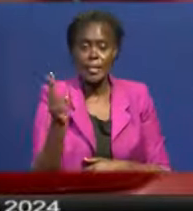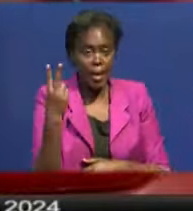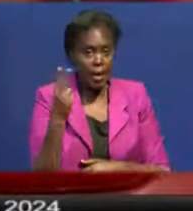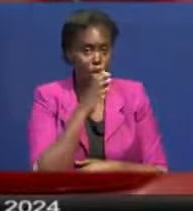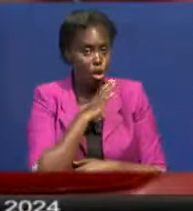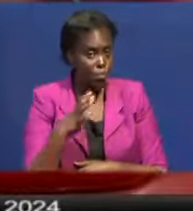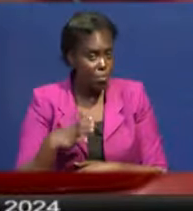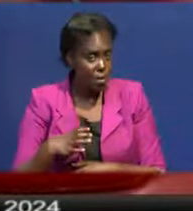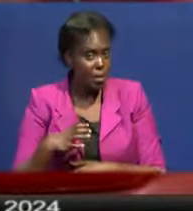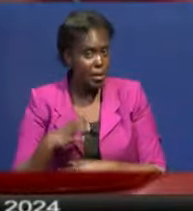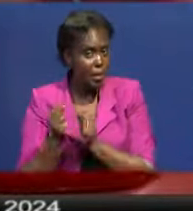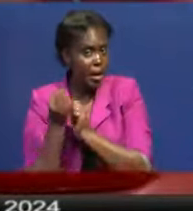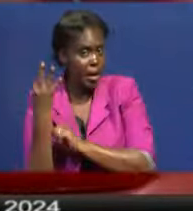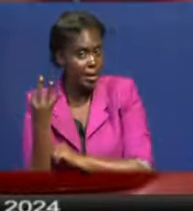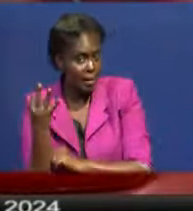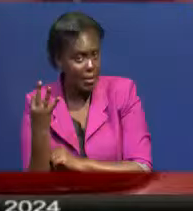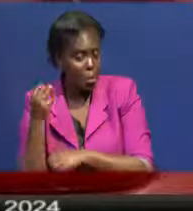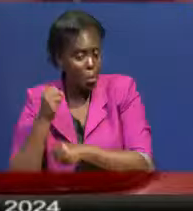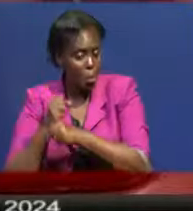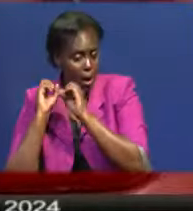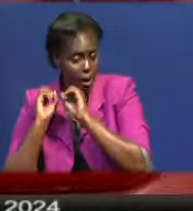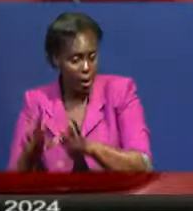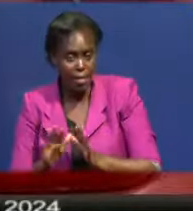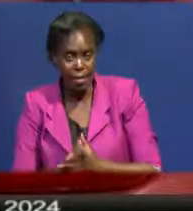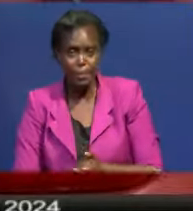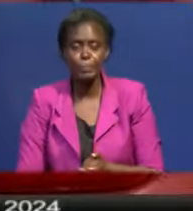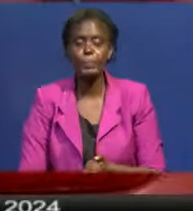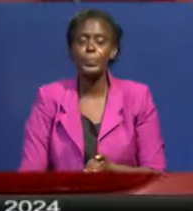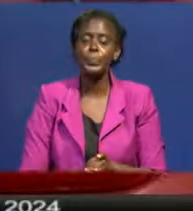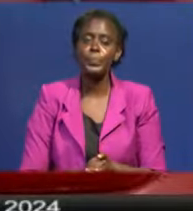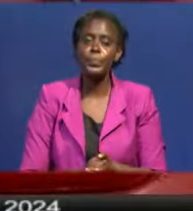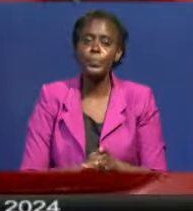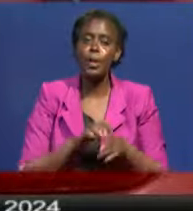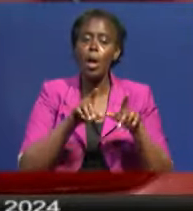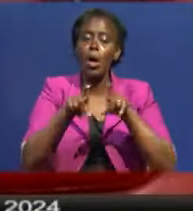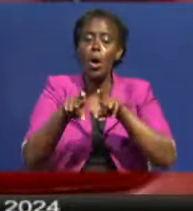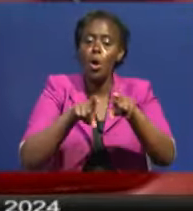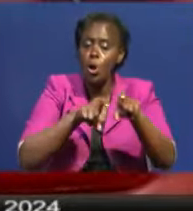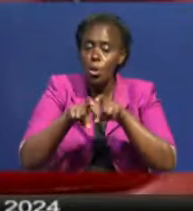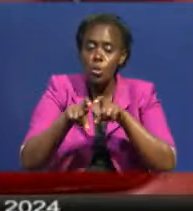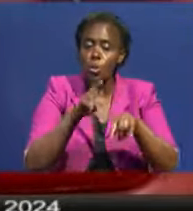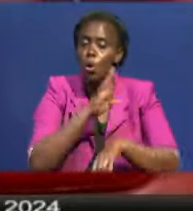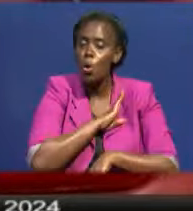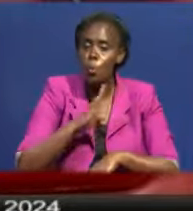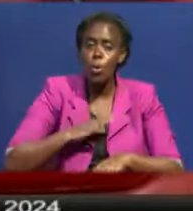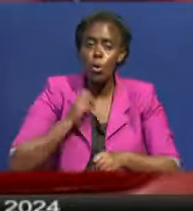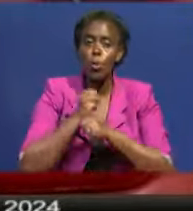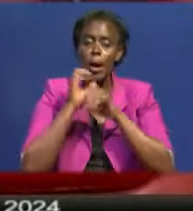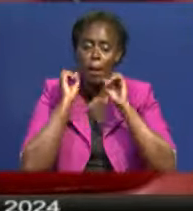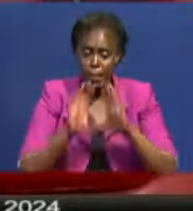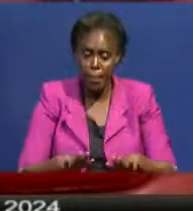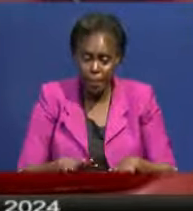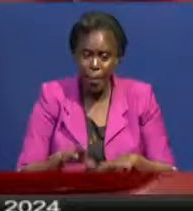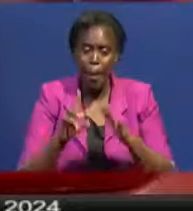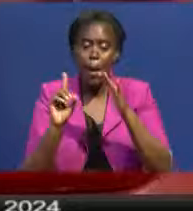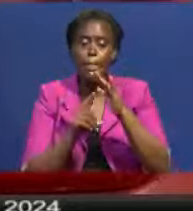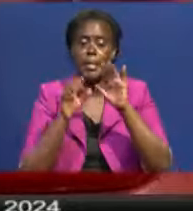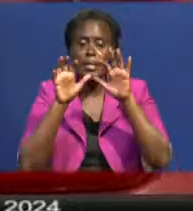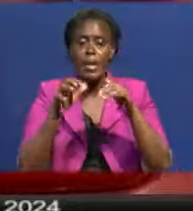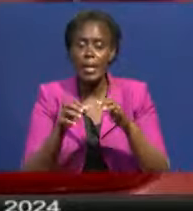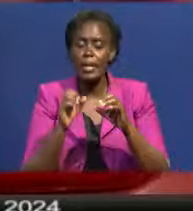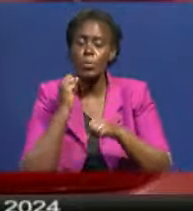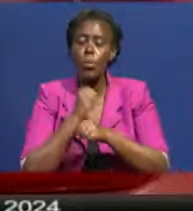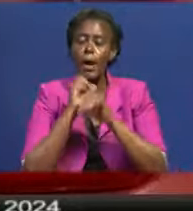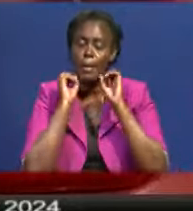Committee in this 13th Parliament has not acted. The Pest Products Control Board has not acted. The Ministry of Agriculture has not